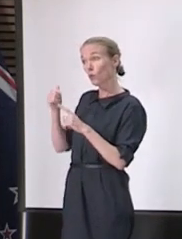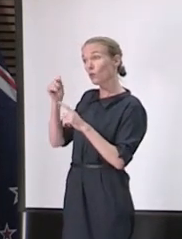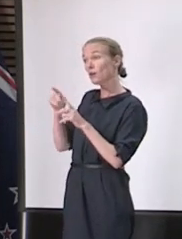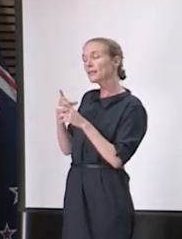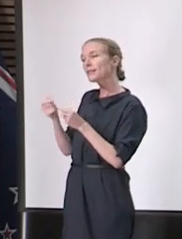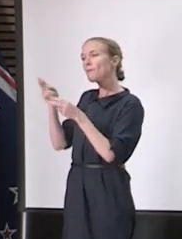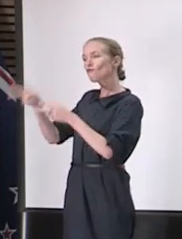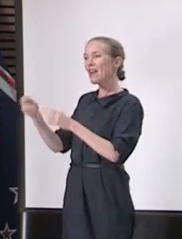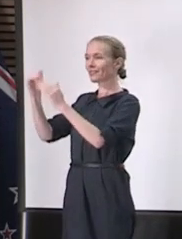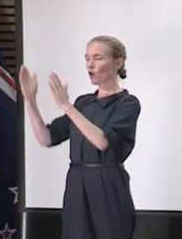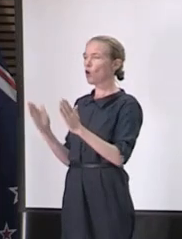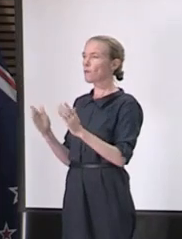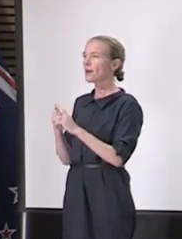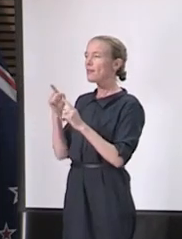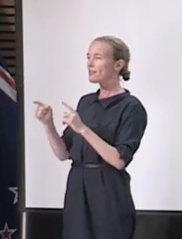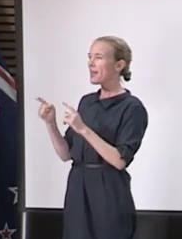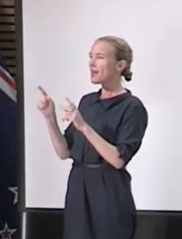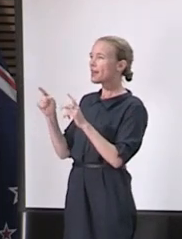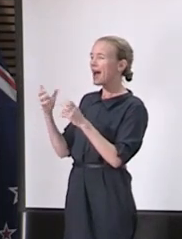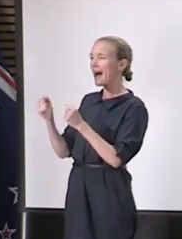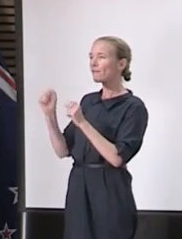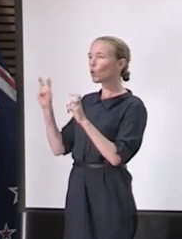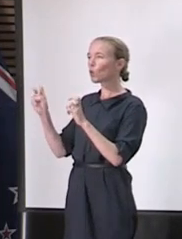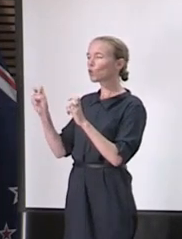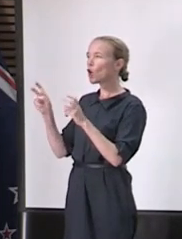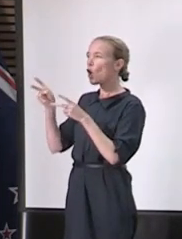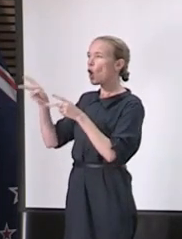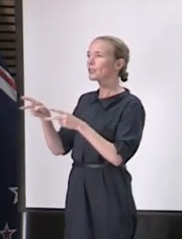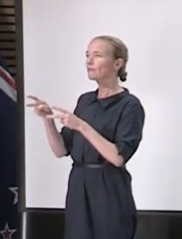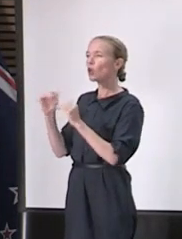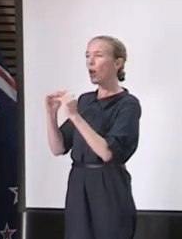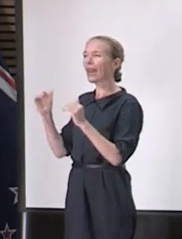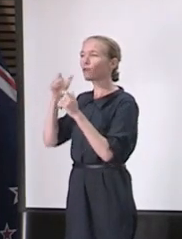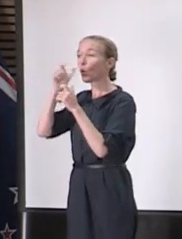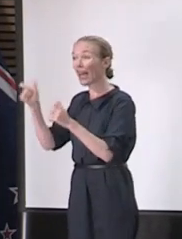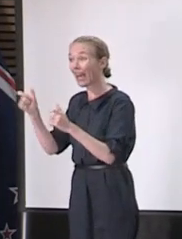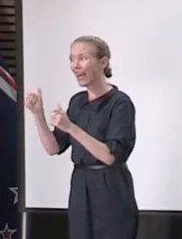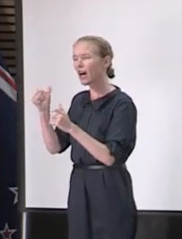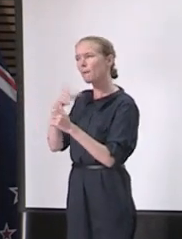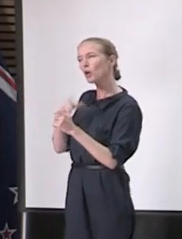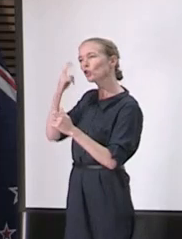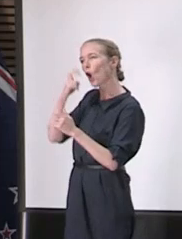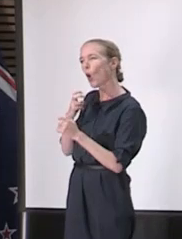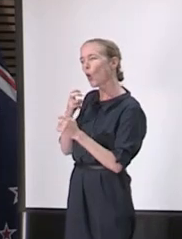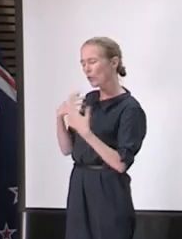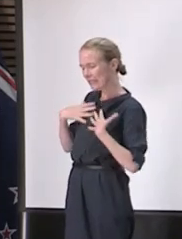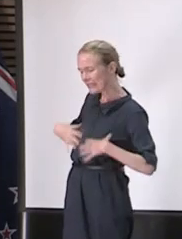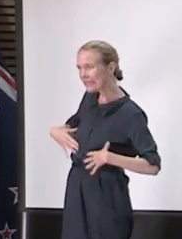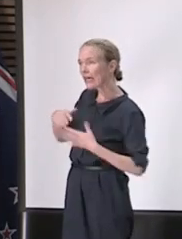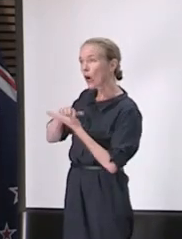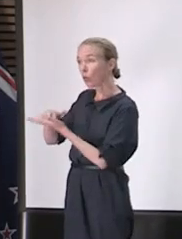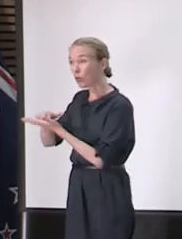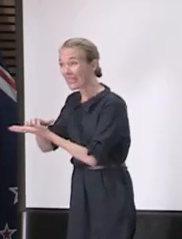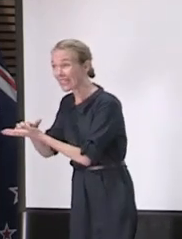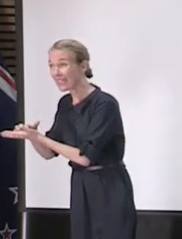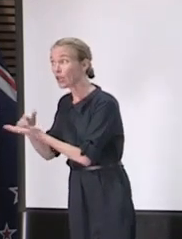So they do provide a high level of care, but these people are not in hospital. So it's a similar thing there. But we're happy to make that clear on the website. Yeah.